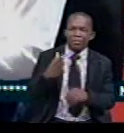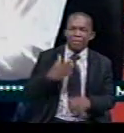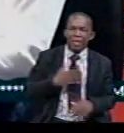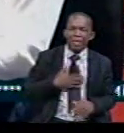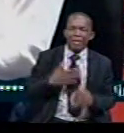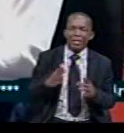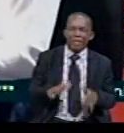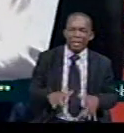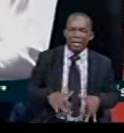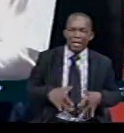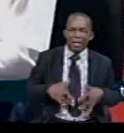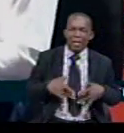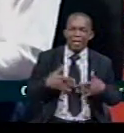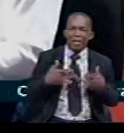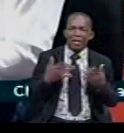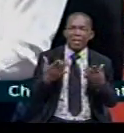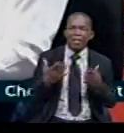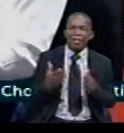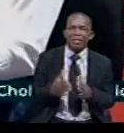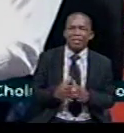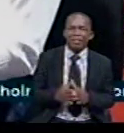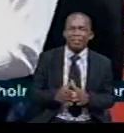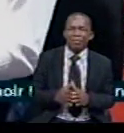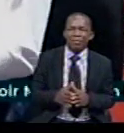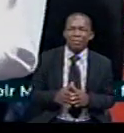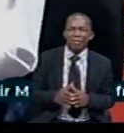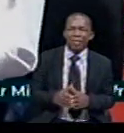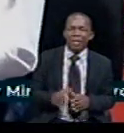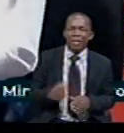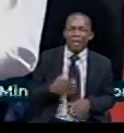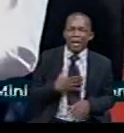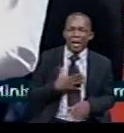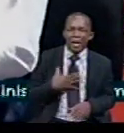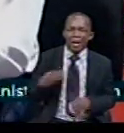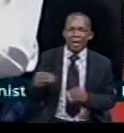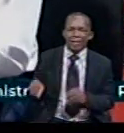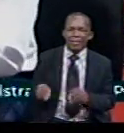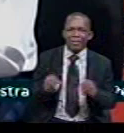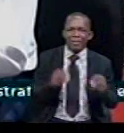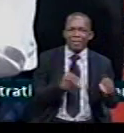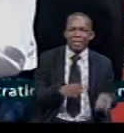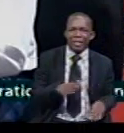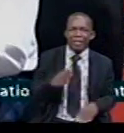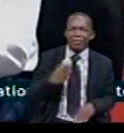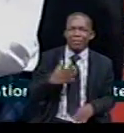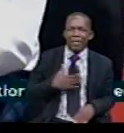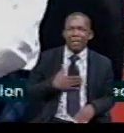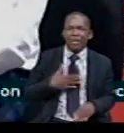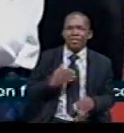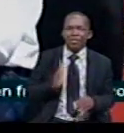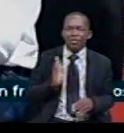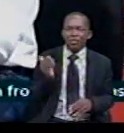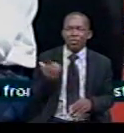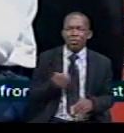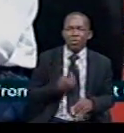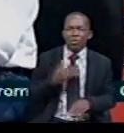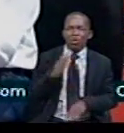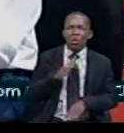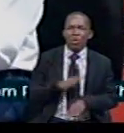my life. And set my soul on fire. And set my